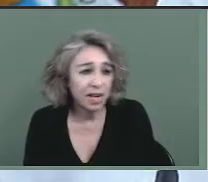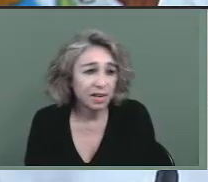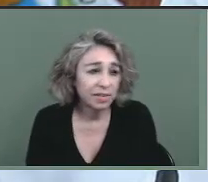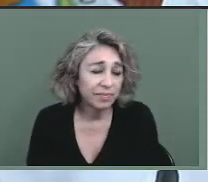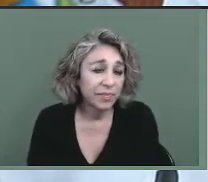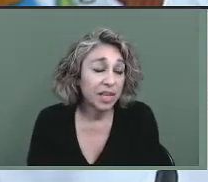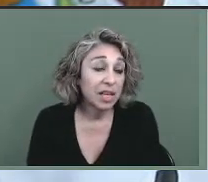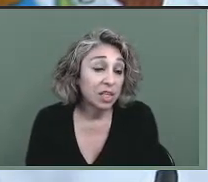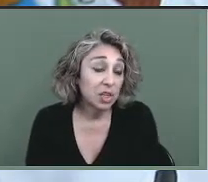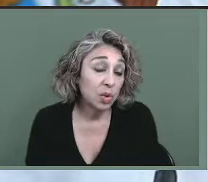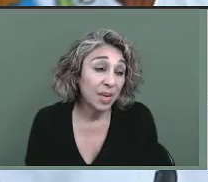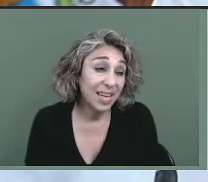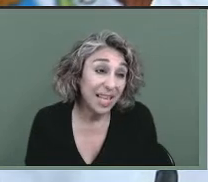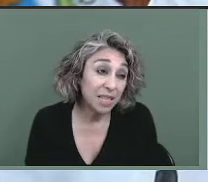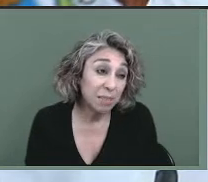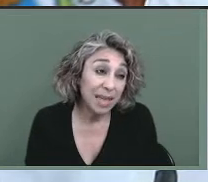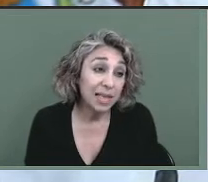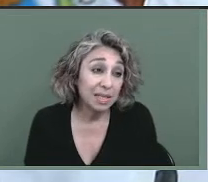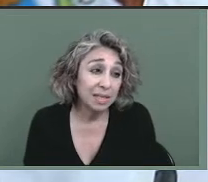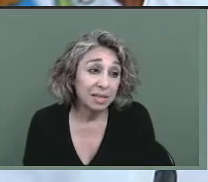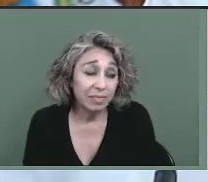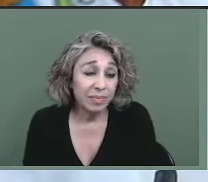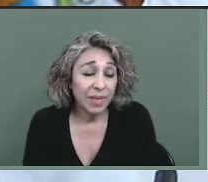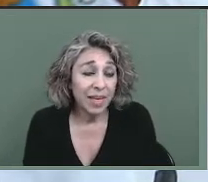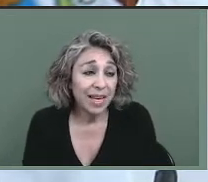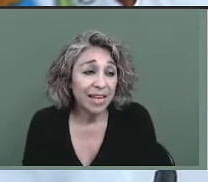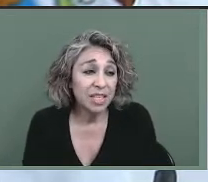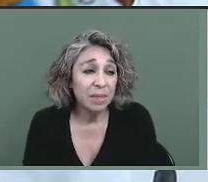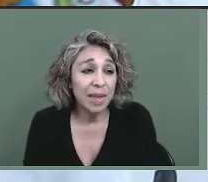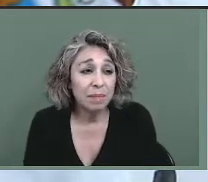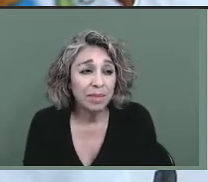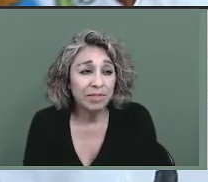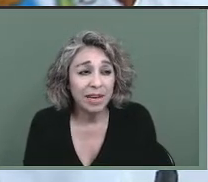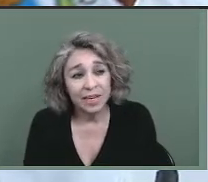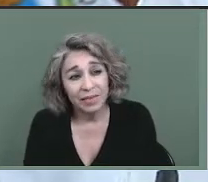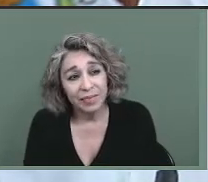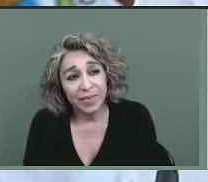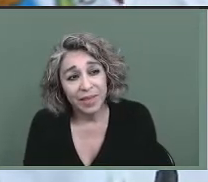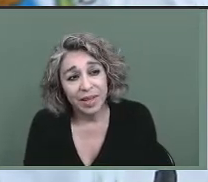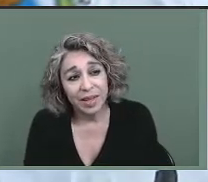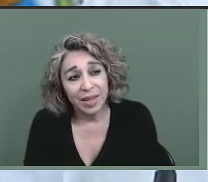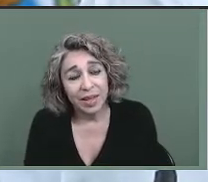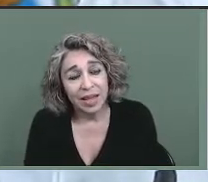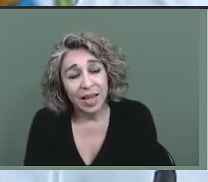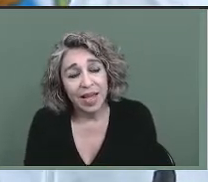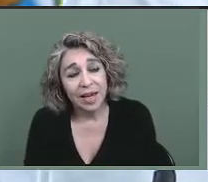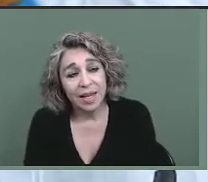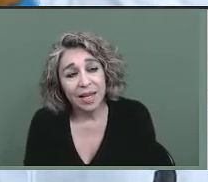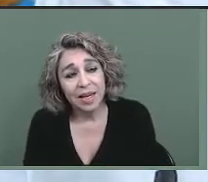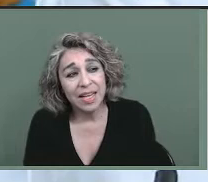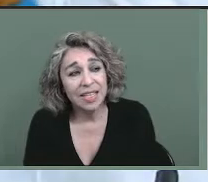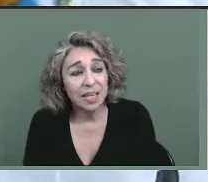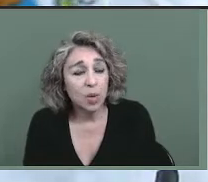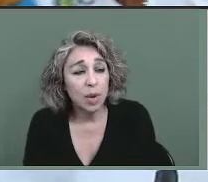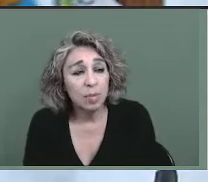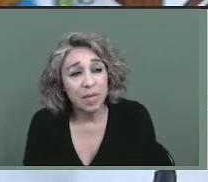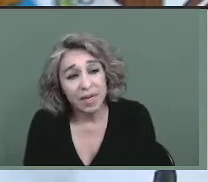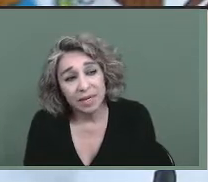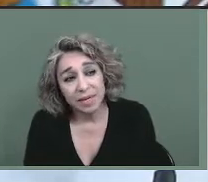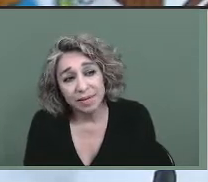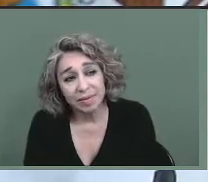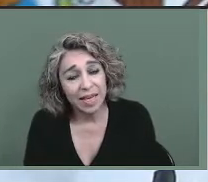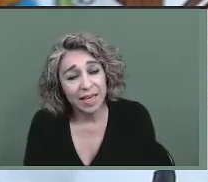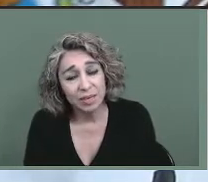40 years. So it needs maintenance. It needs to be amplified. And it needs